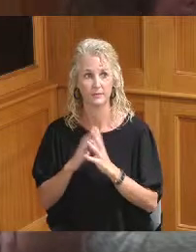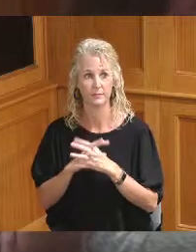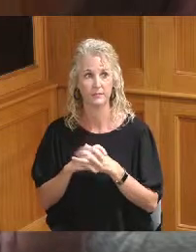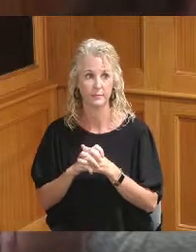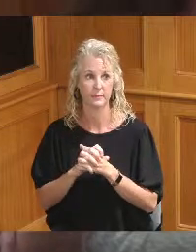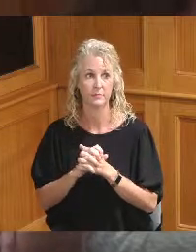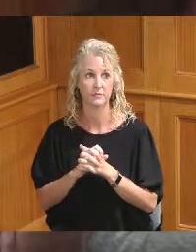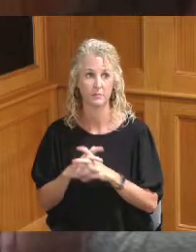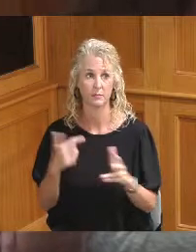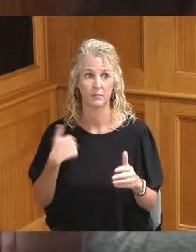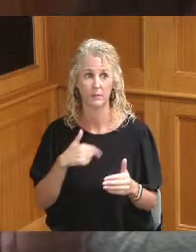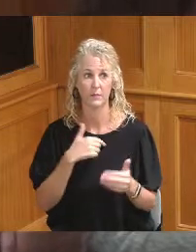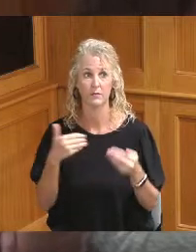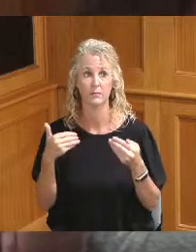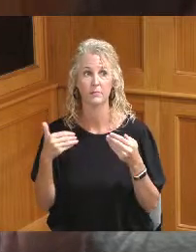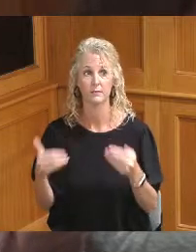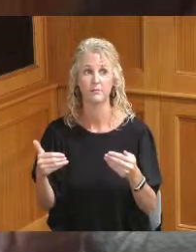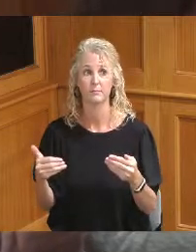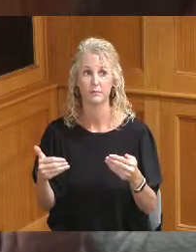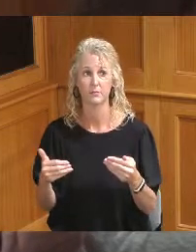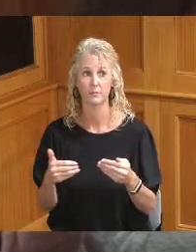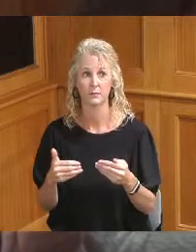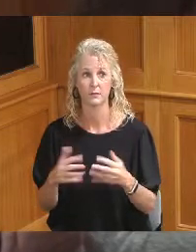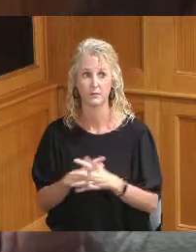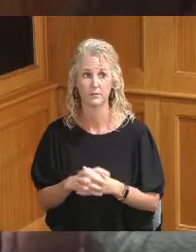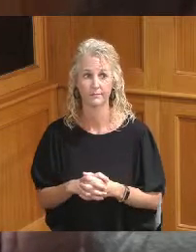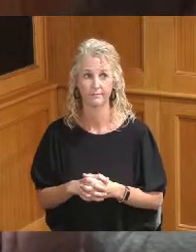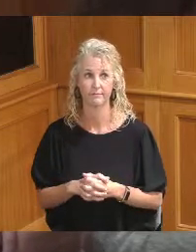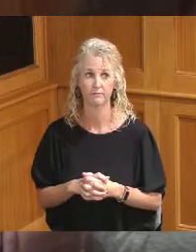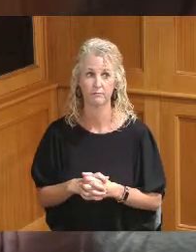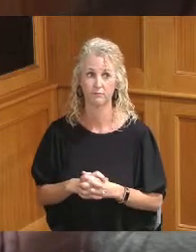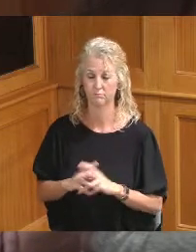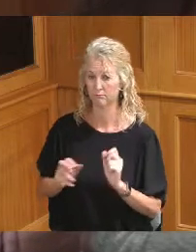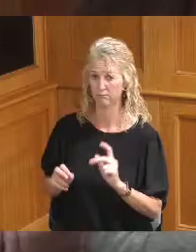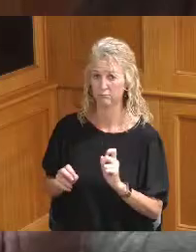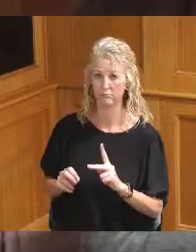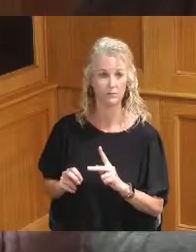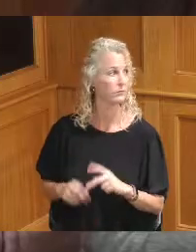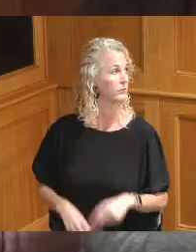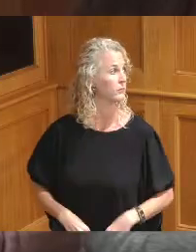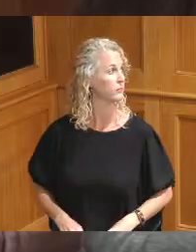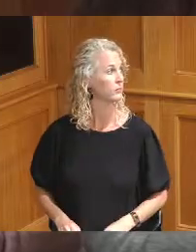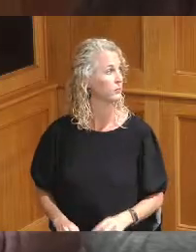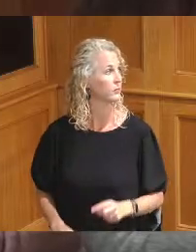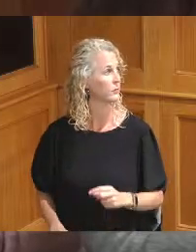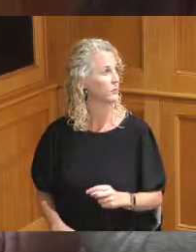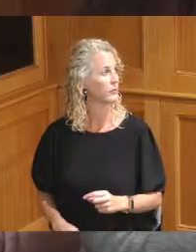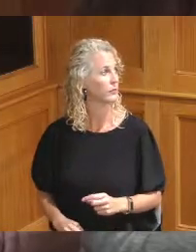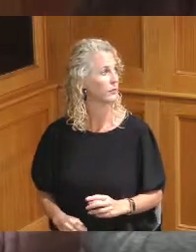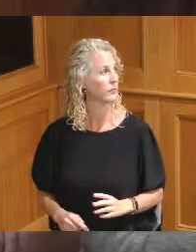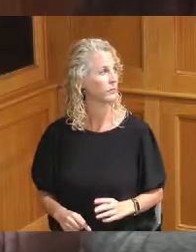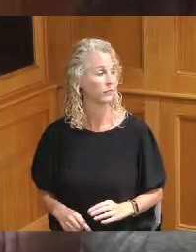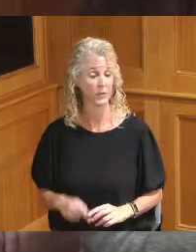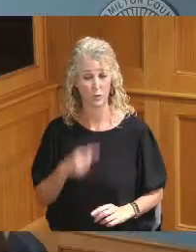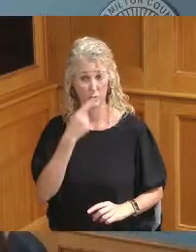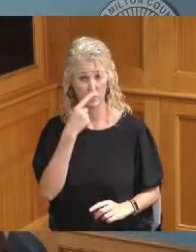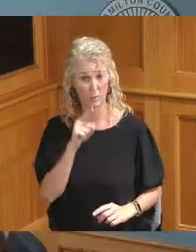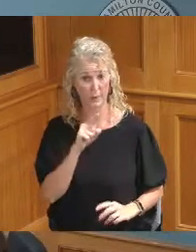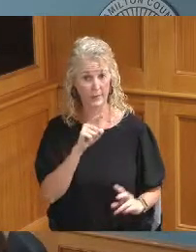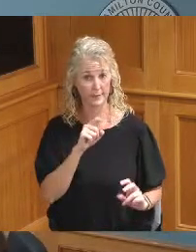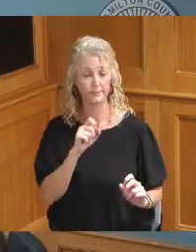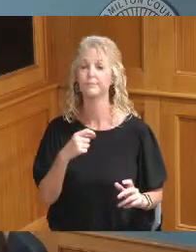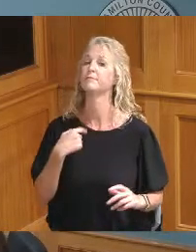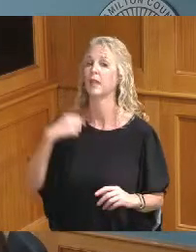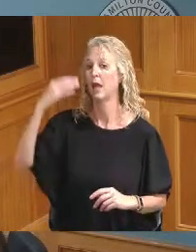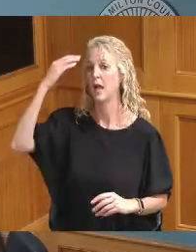are proceeding on our end and putting everything together. Do you have another question? Yeah, I had a. Okay. Yeah.